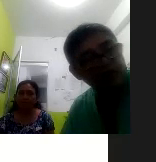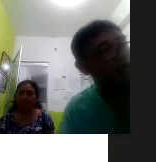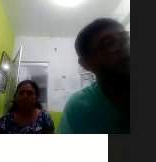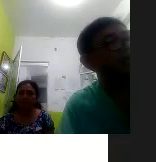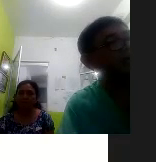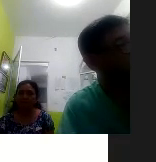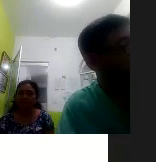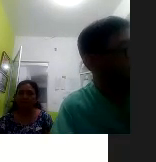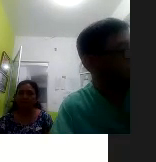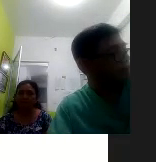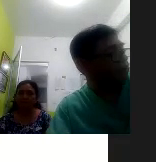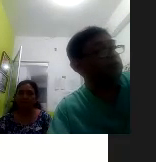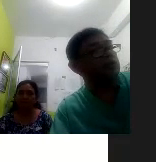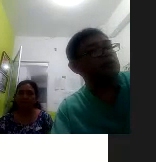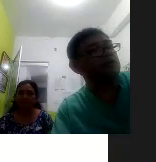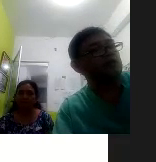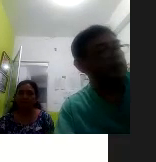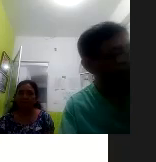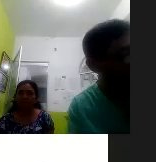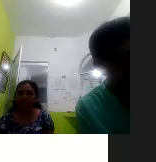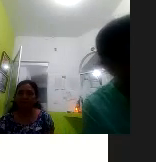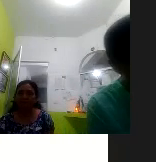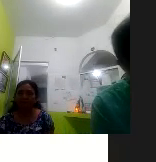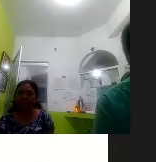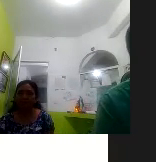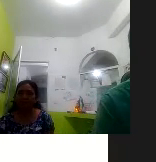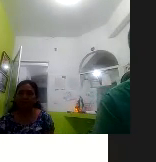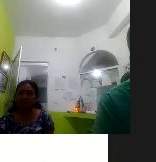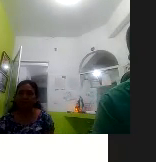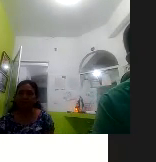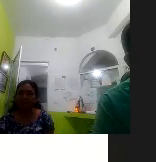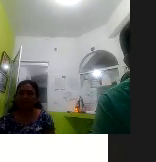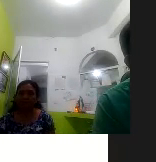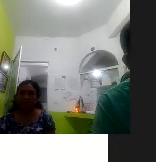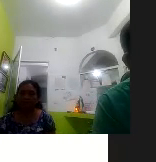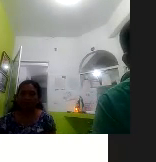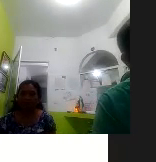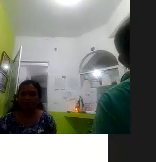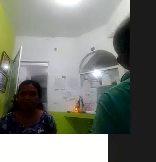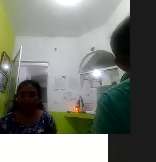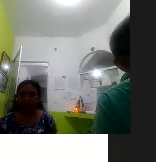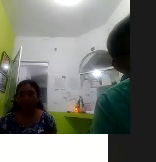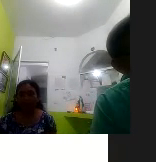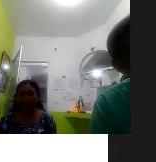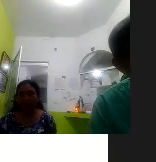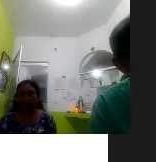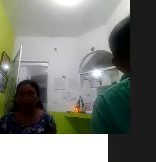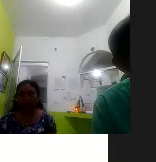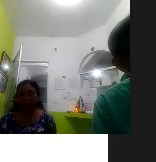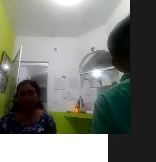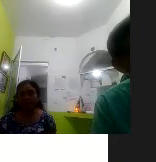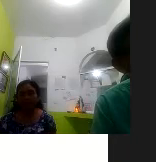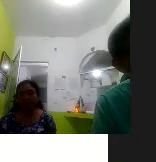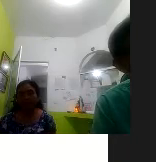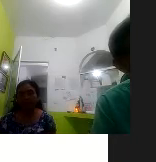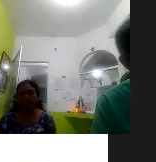Asphyxia perinatal. I have my translator here. Asphyxia. Prenatal asphyxia? Is that what Yes, you're, yeah,